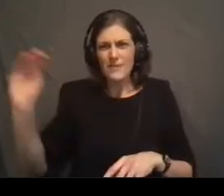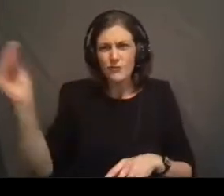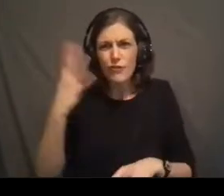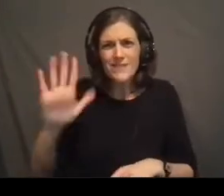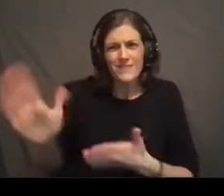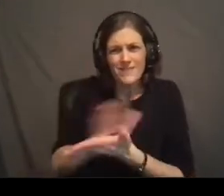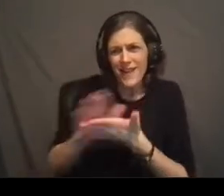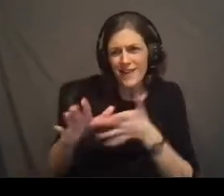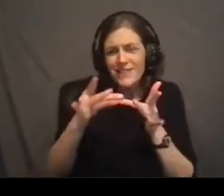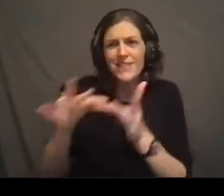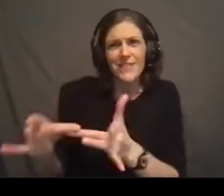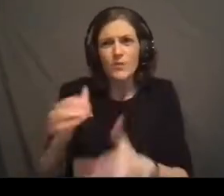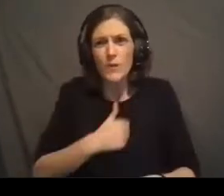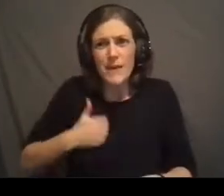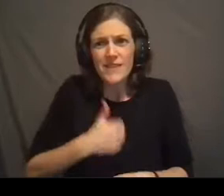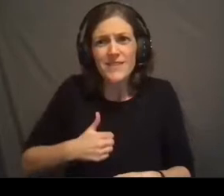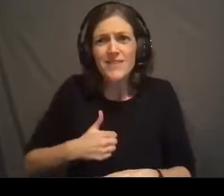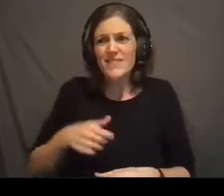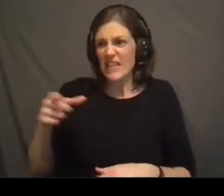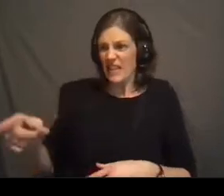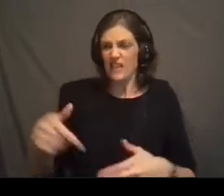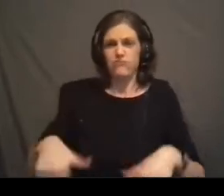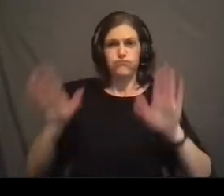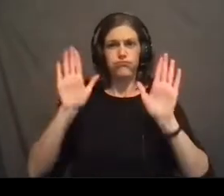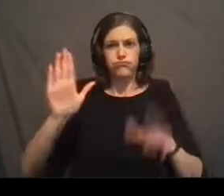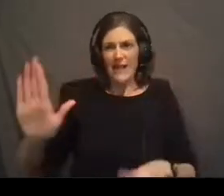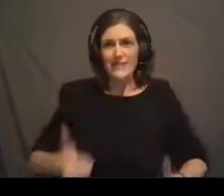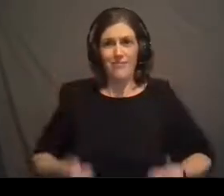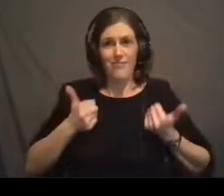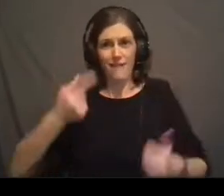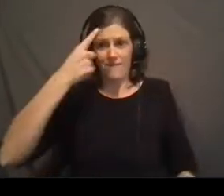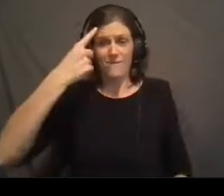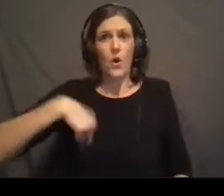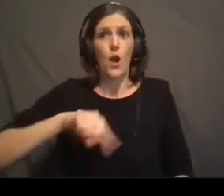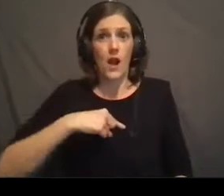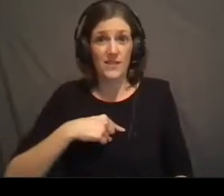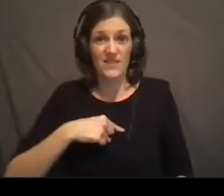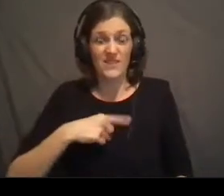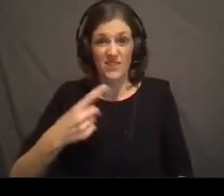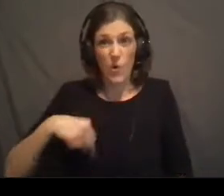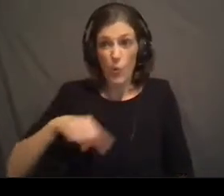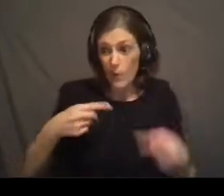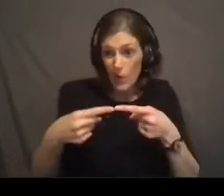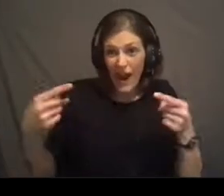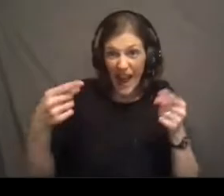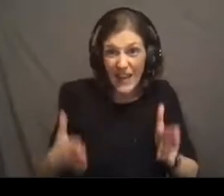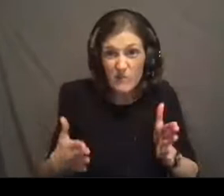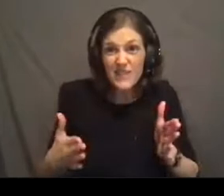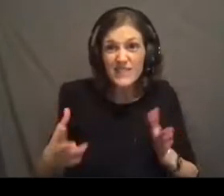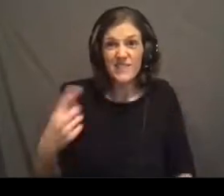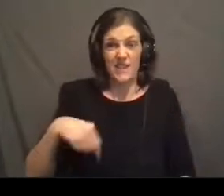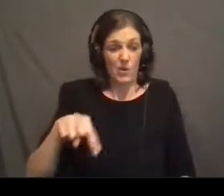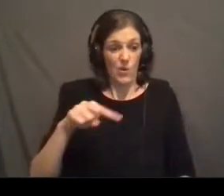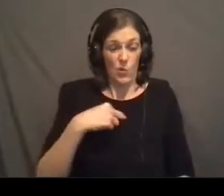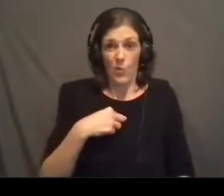that leads to repentance. He's a king who lays down his own life for us. While we were his enemies, while we were the